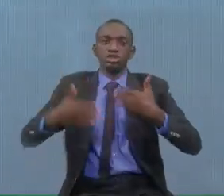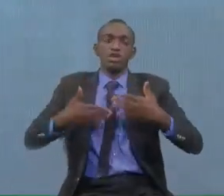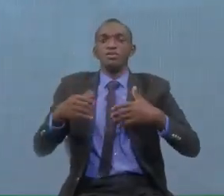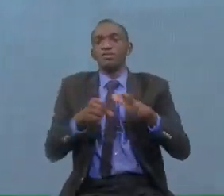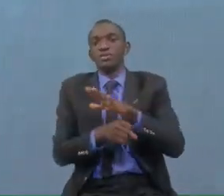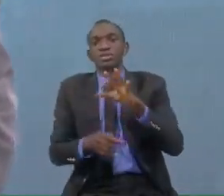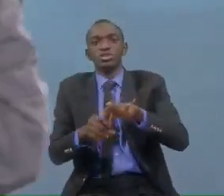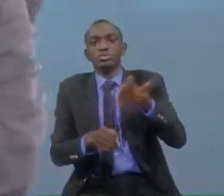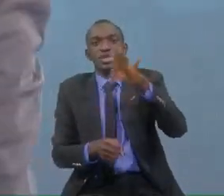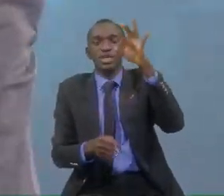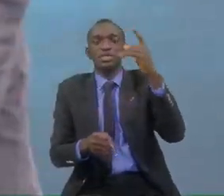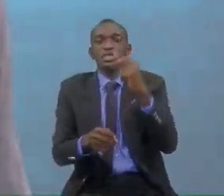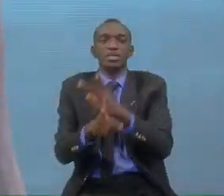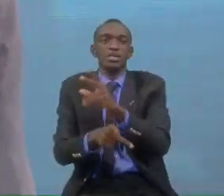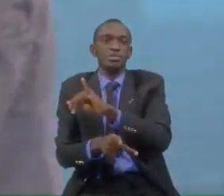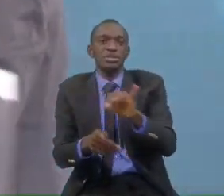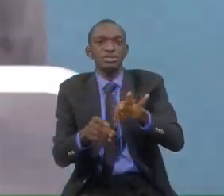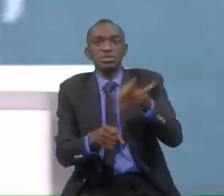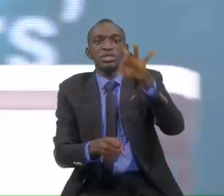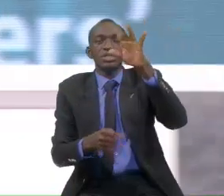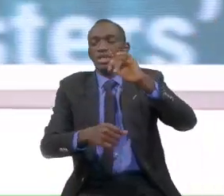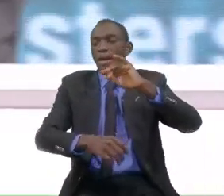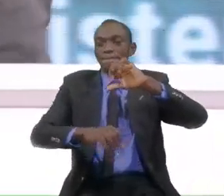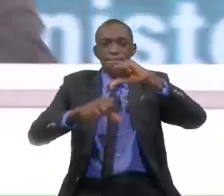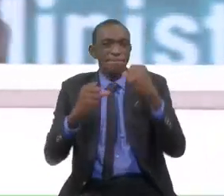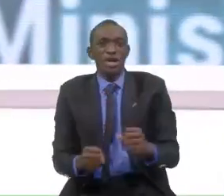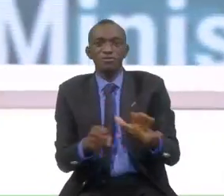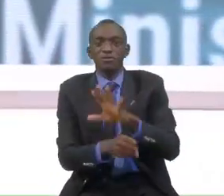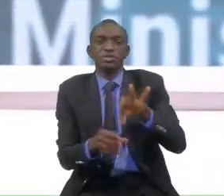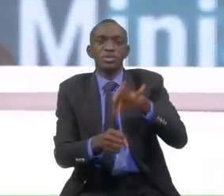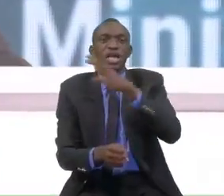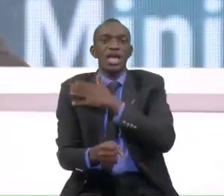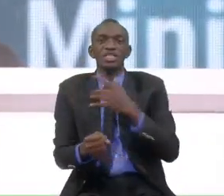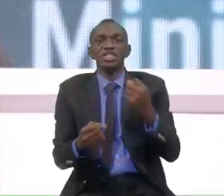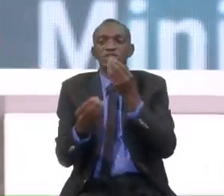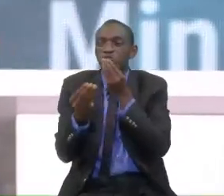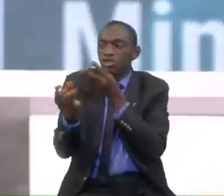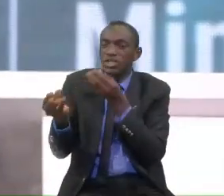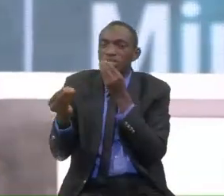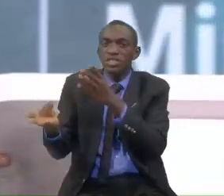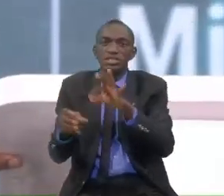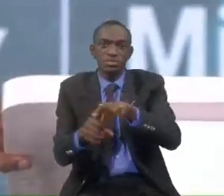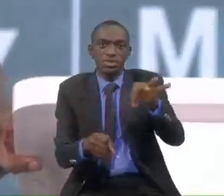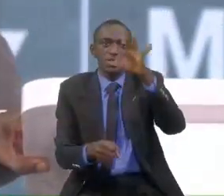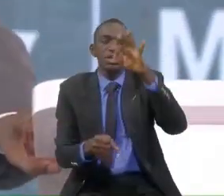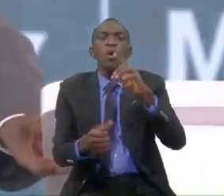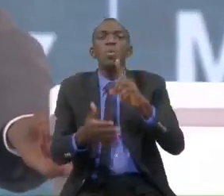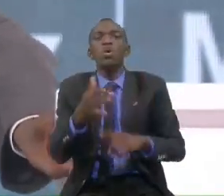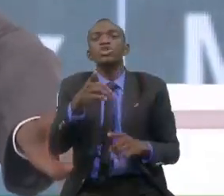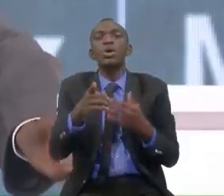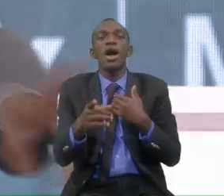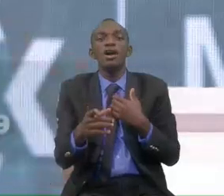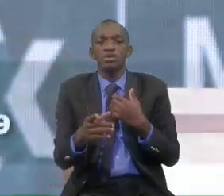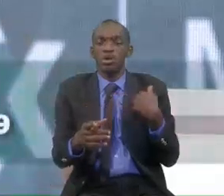the nourishing spirit. What do you have? You have the outpoured spirit. The